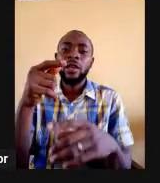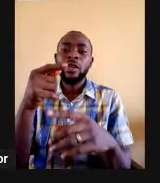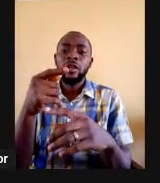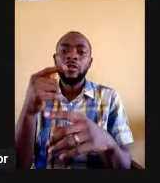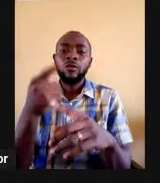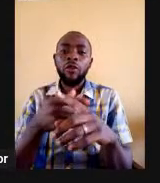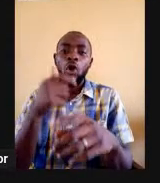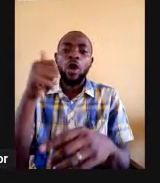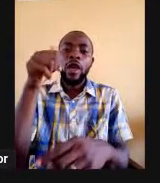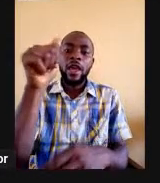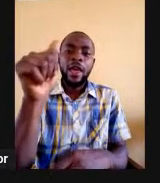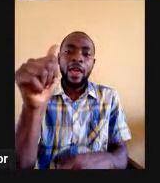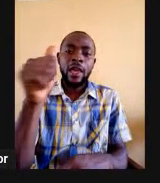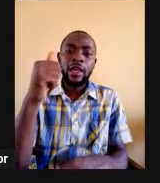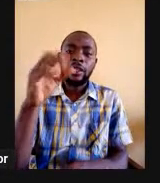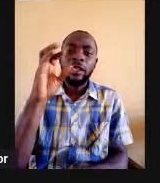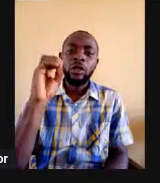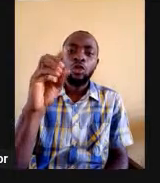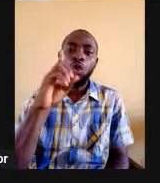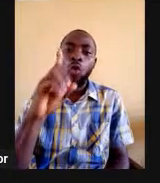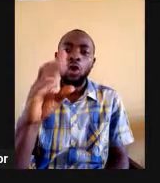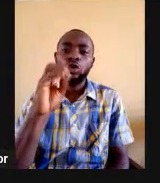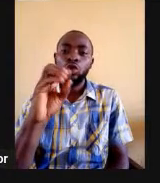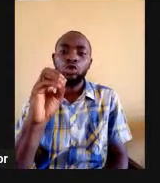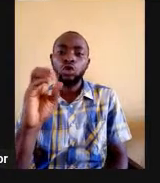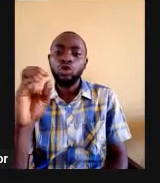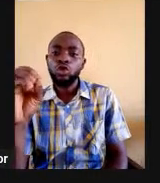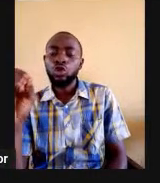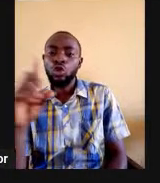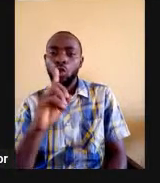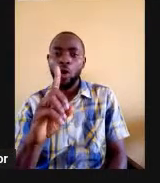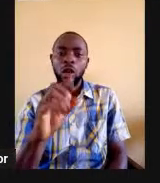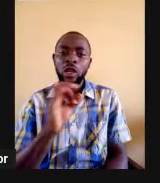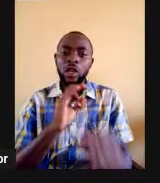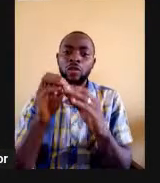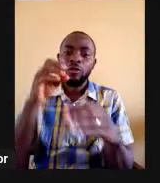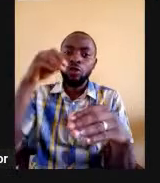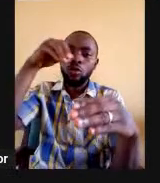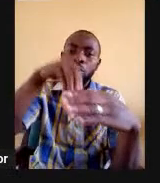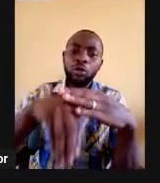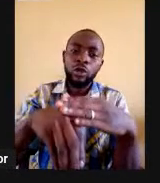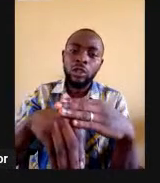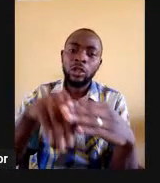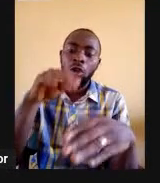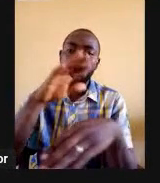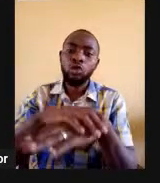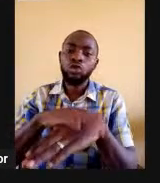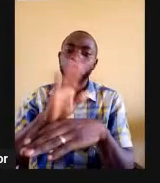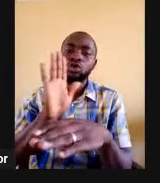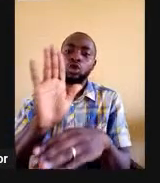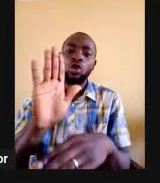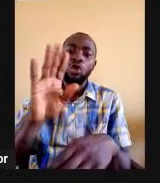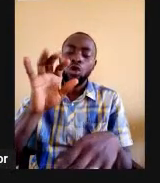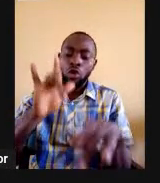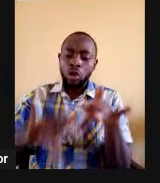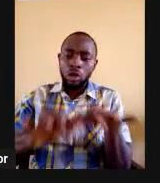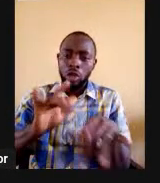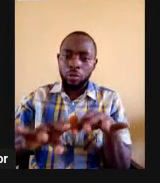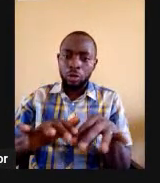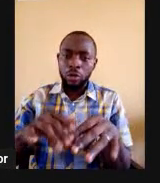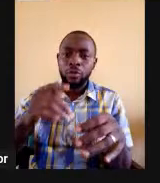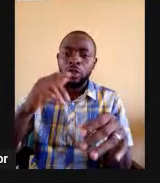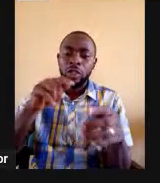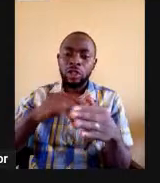01000001. So if you input A on your keyboard, the keyboard sends it into the